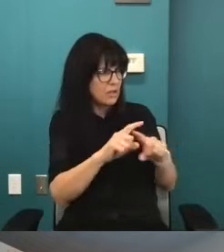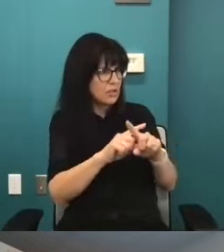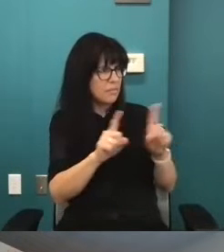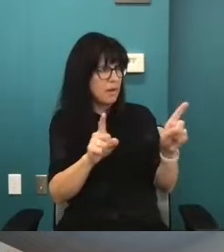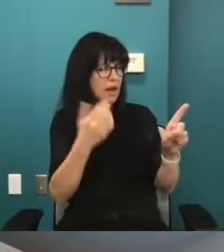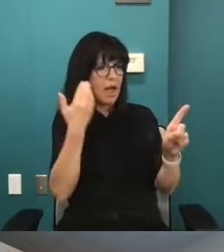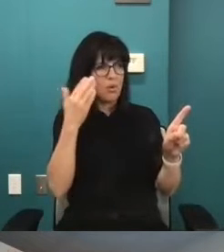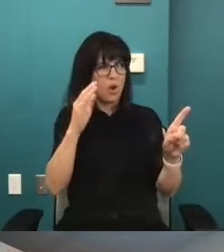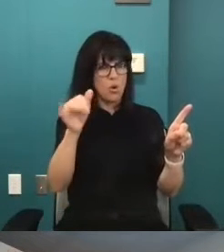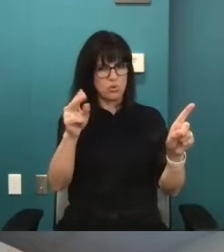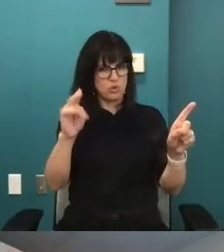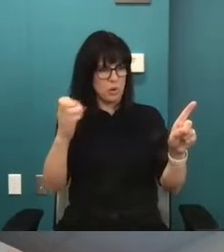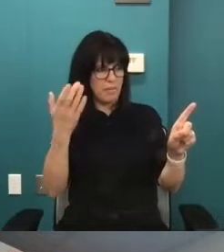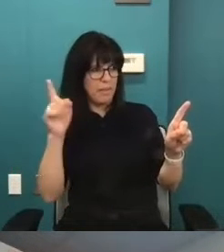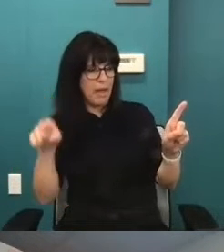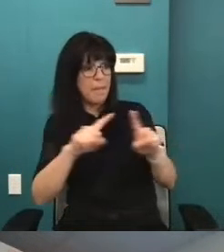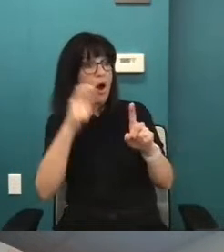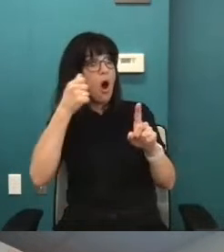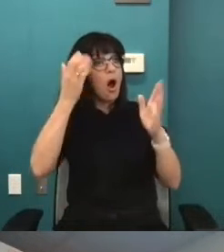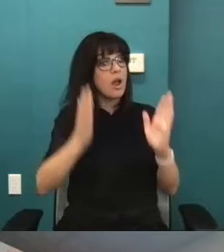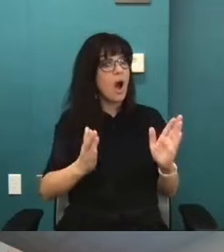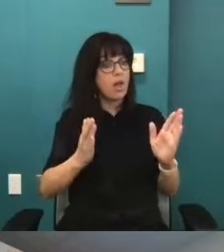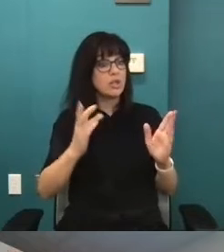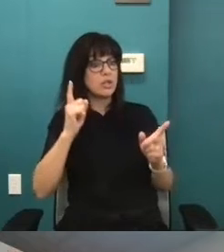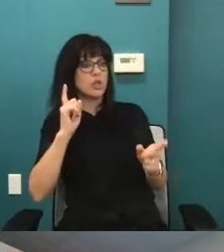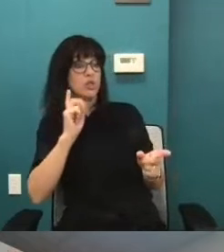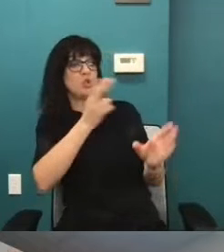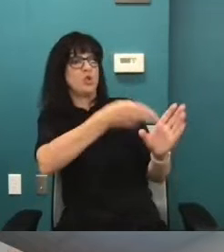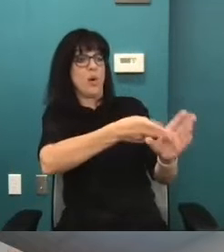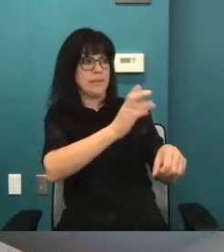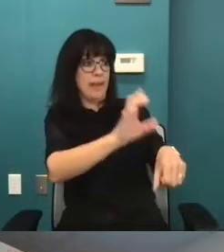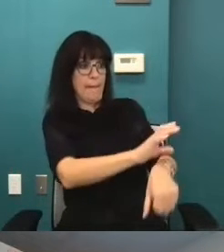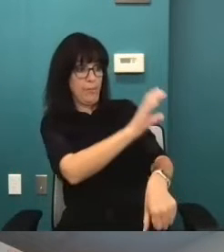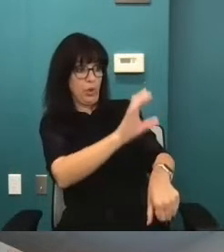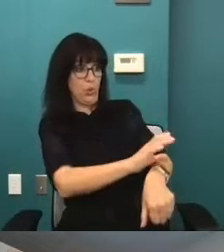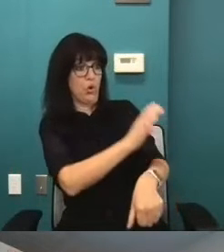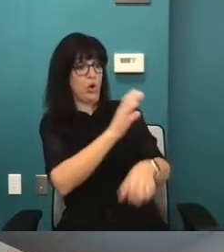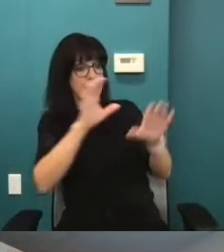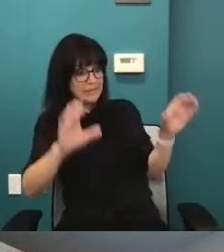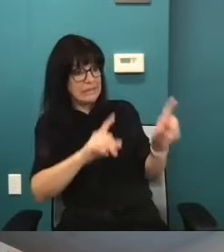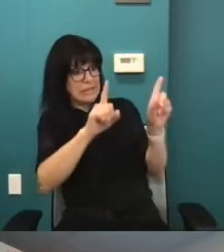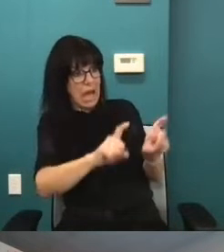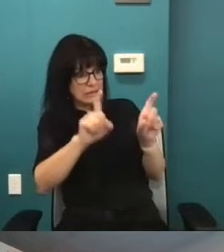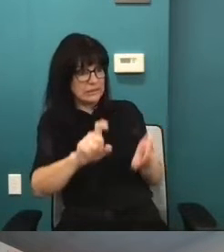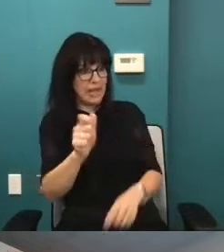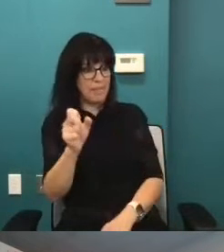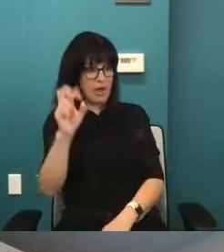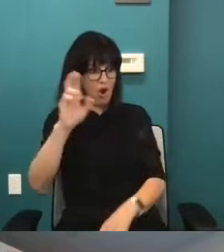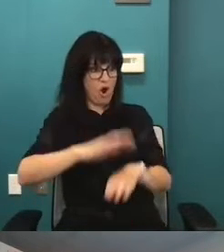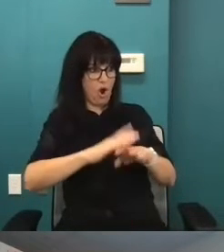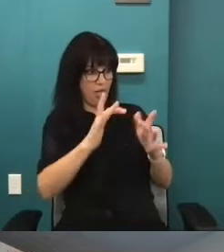that question. But an audiologist remotes into their computer and actually does the ABR over the